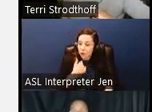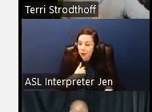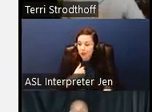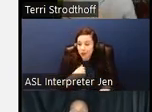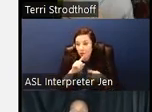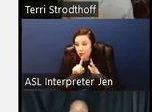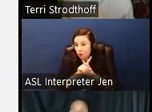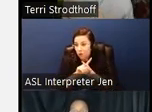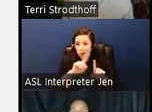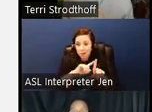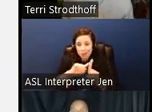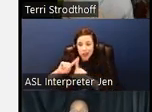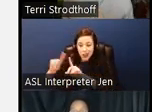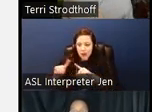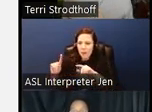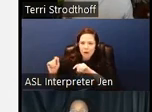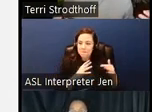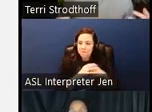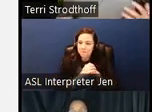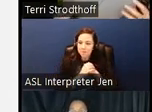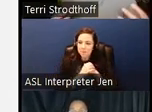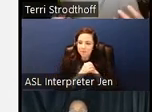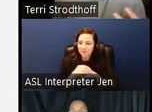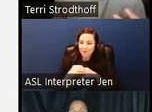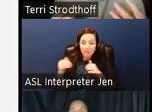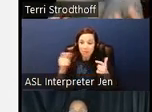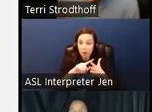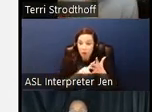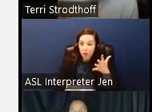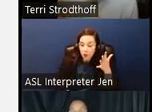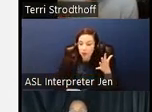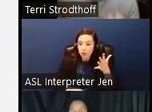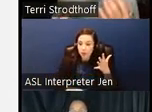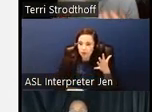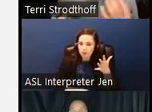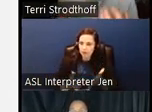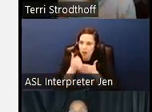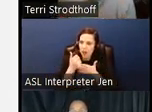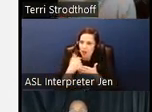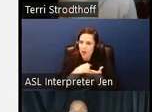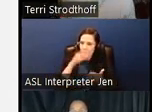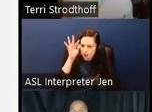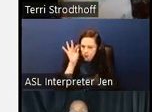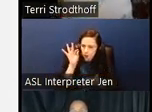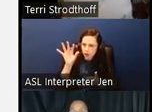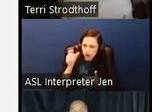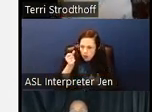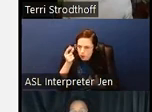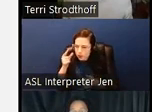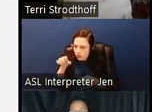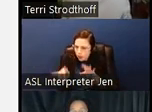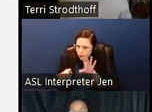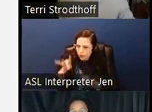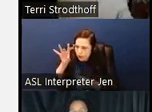different ways, but all of those ways are the clues. All of those ways are the clues to like, wow, what